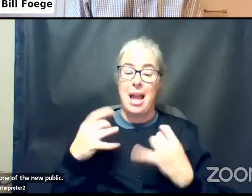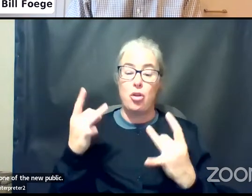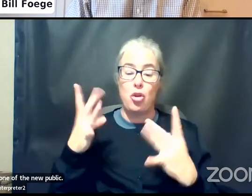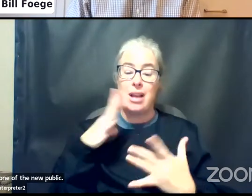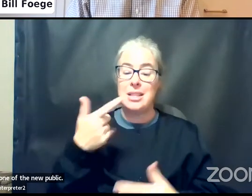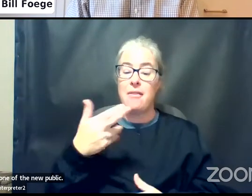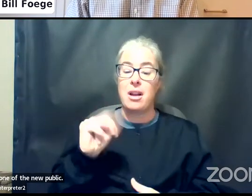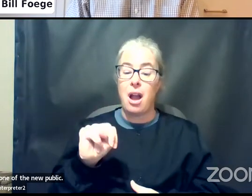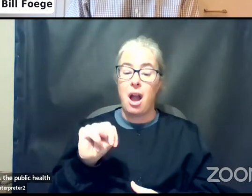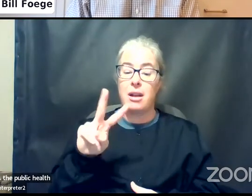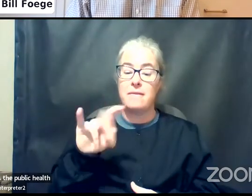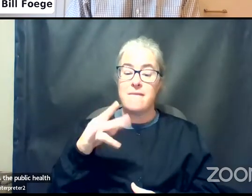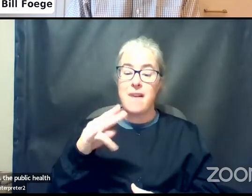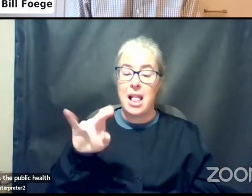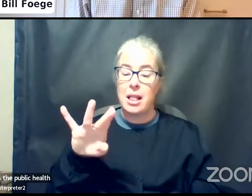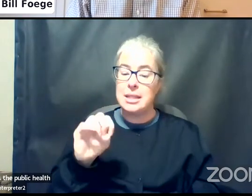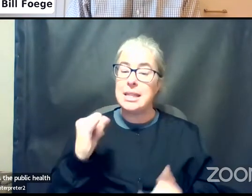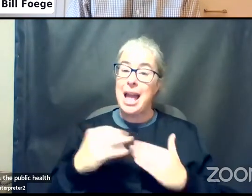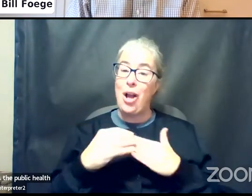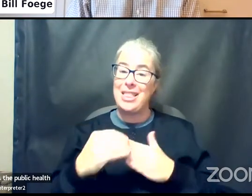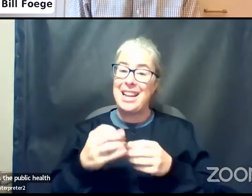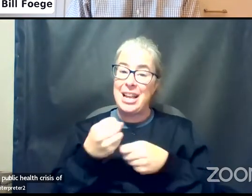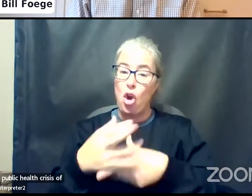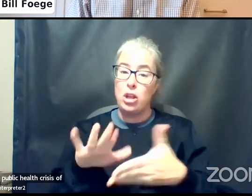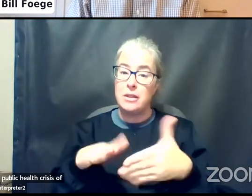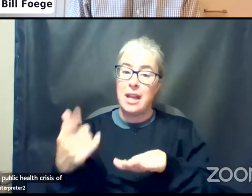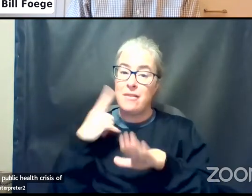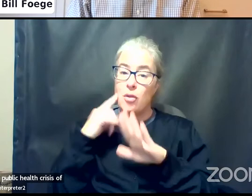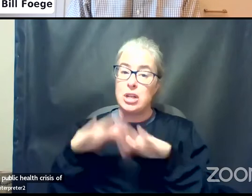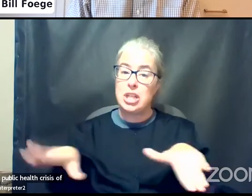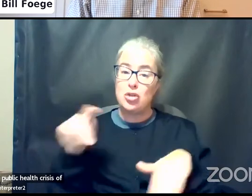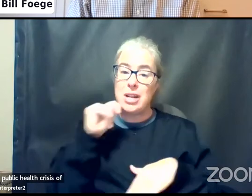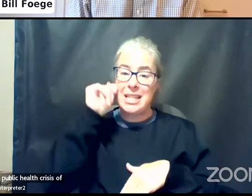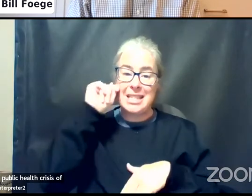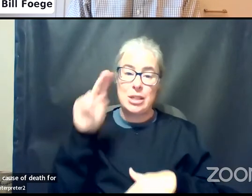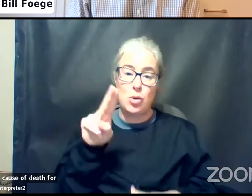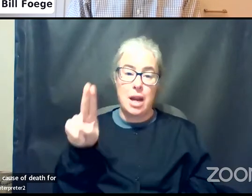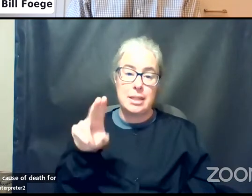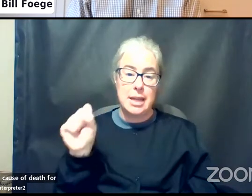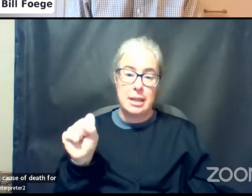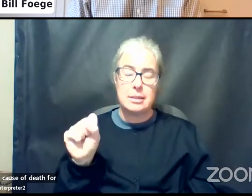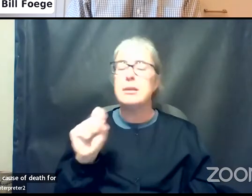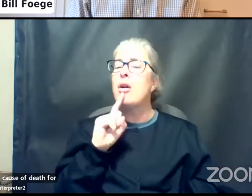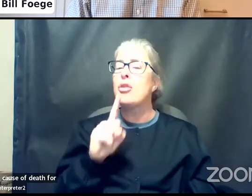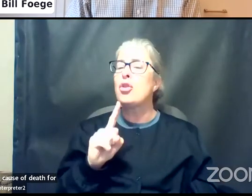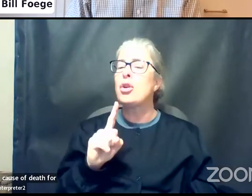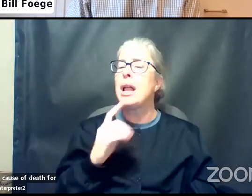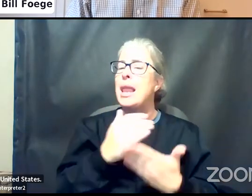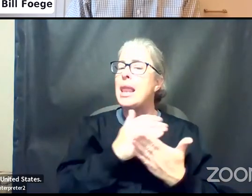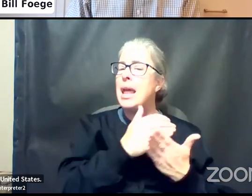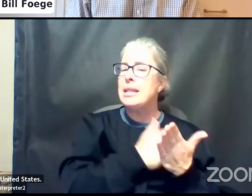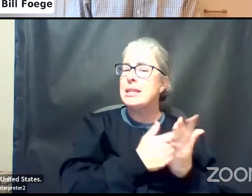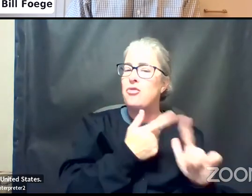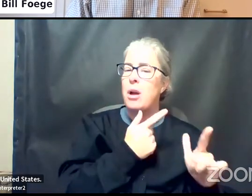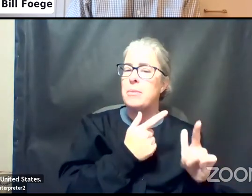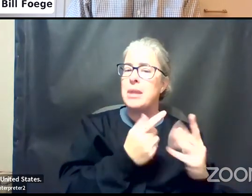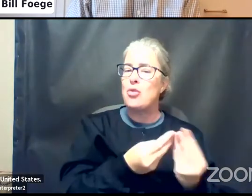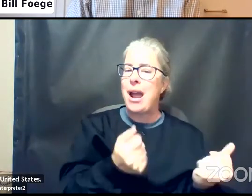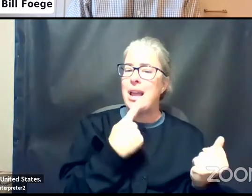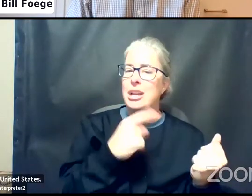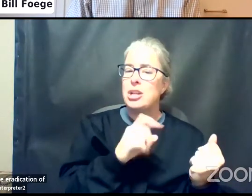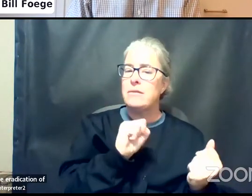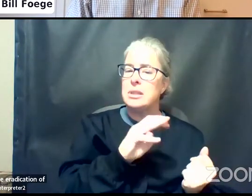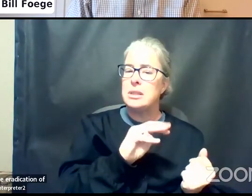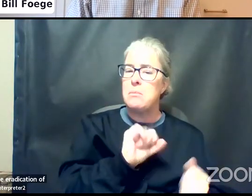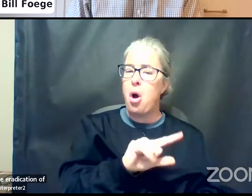of gun violence now the leading cause of death for children and teens in the United States are there lessons from the eradication of smallpox